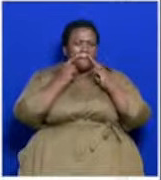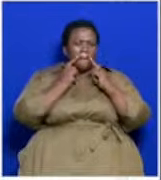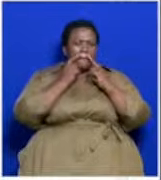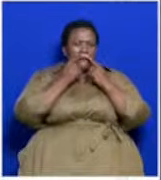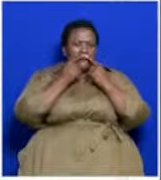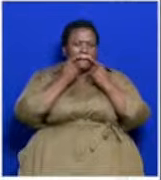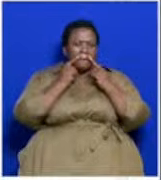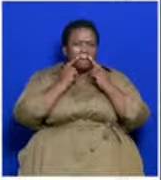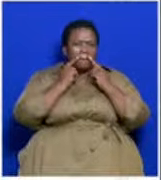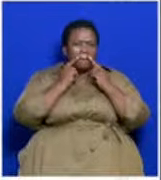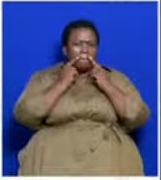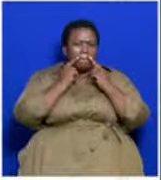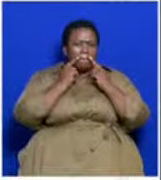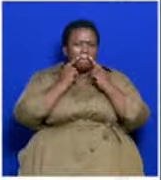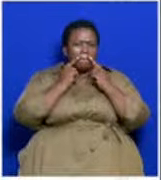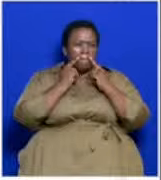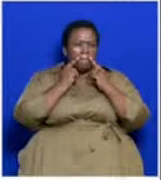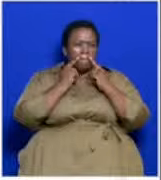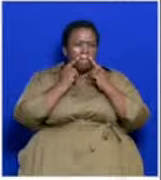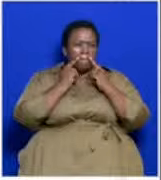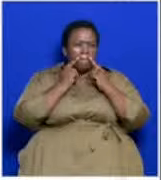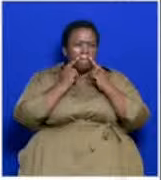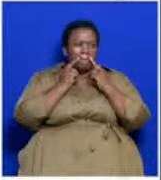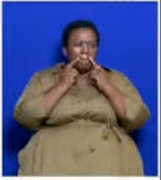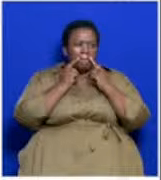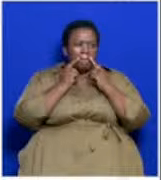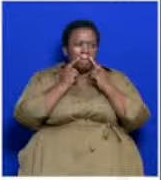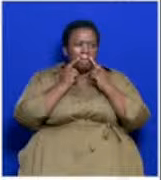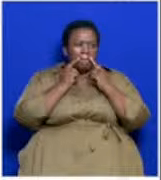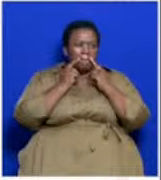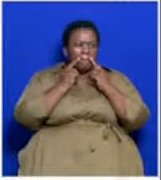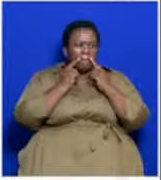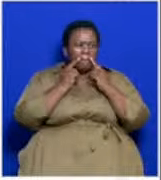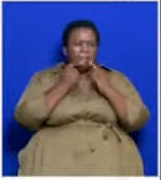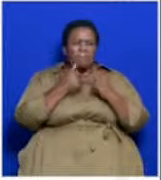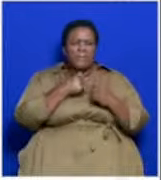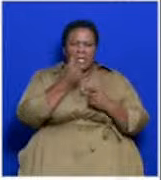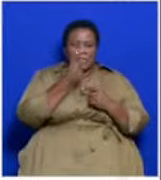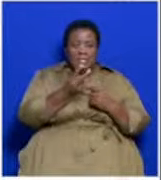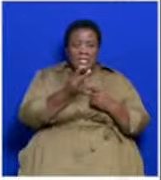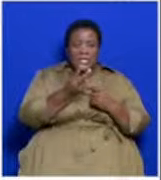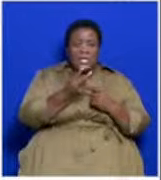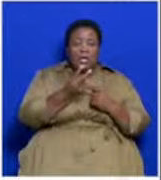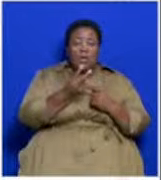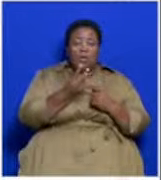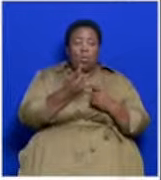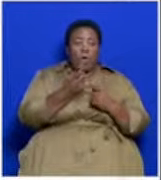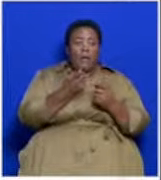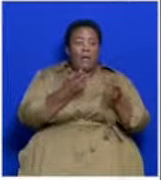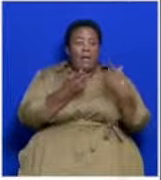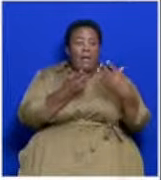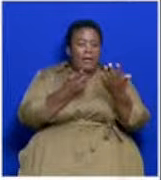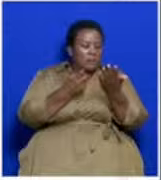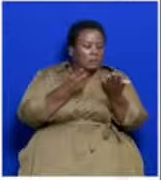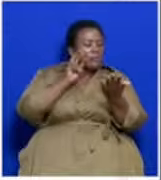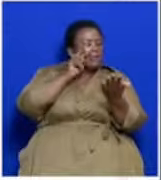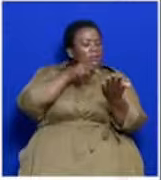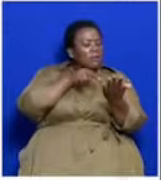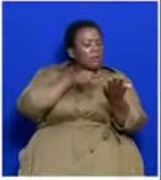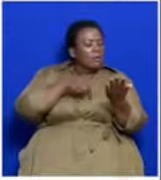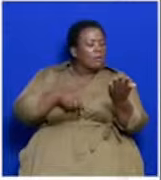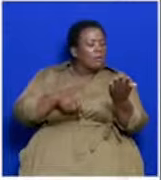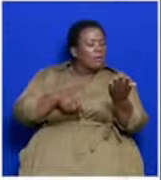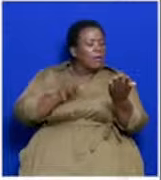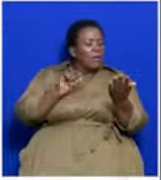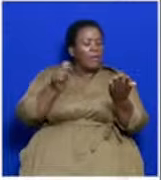So I see one seems to be looking at something in his hand, and the second one seems to be